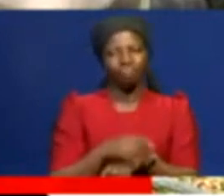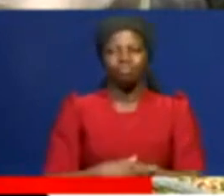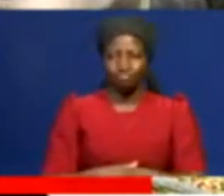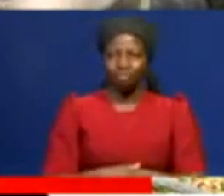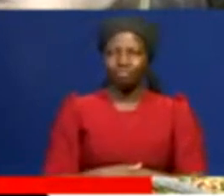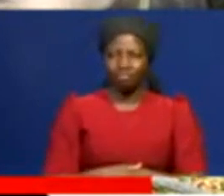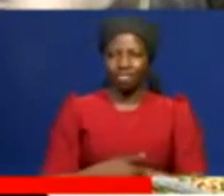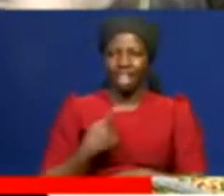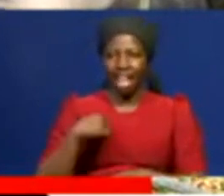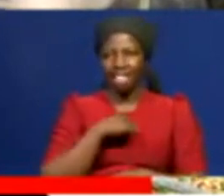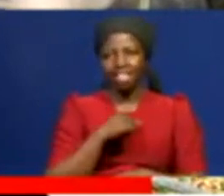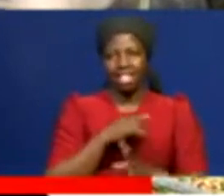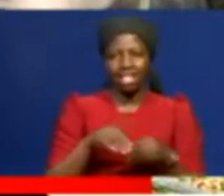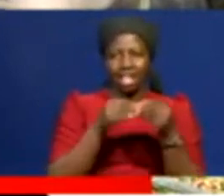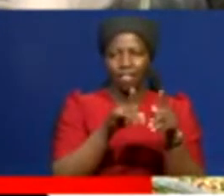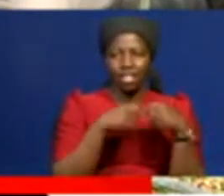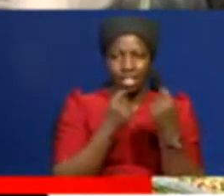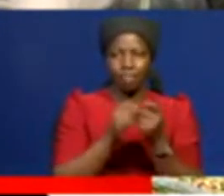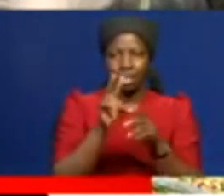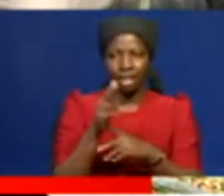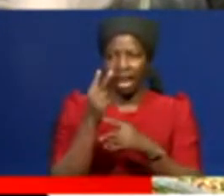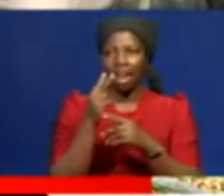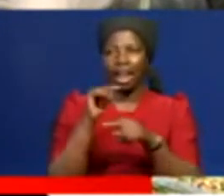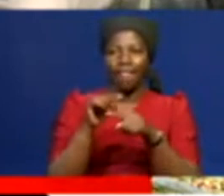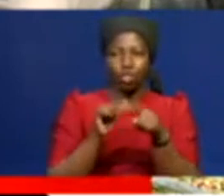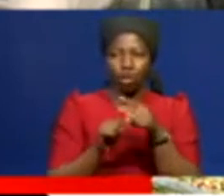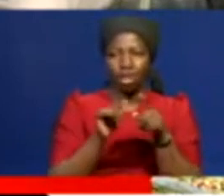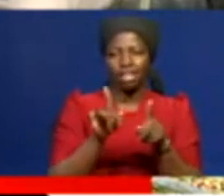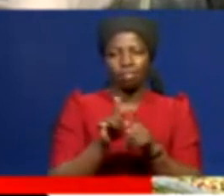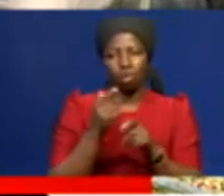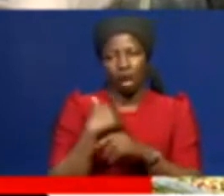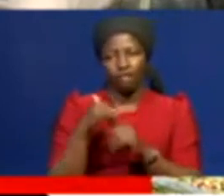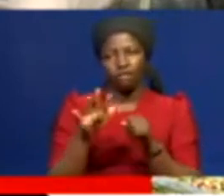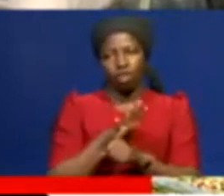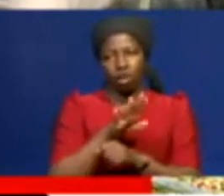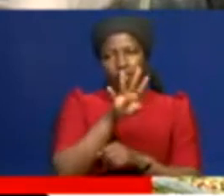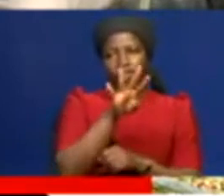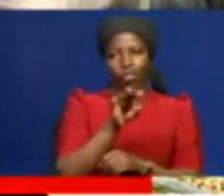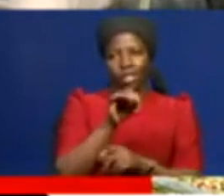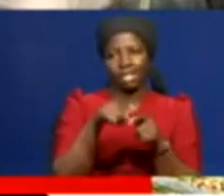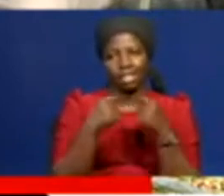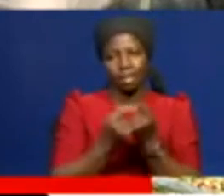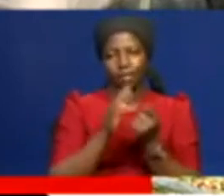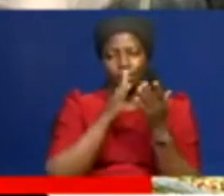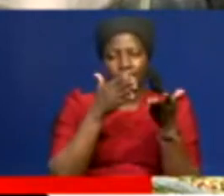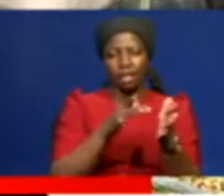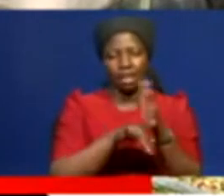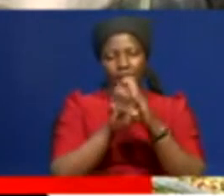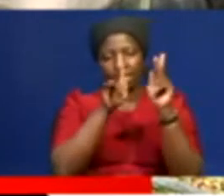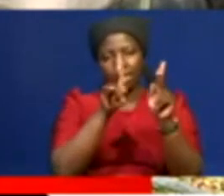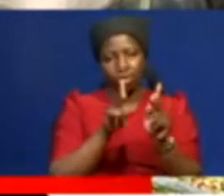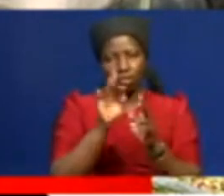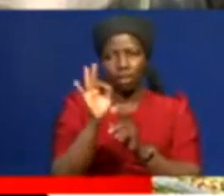Of course, we do give teams also in the second division. Mm-hmm. We have a whole 40 teams to be in Kisumu for 3 days. Okay. Yeah.